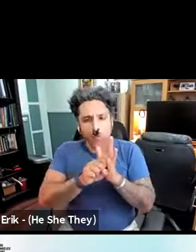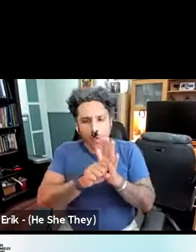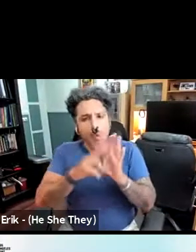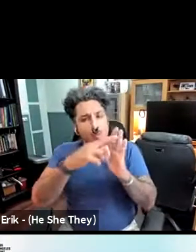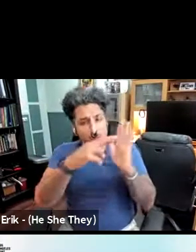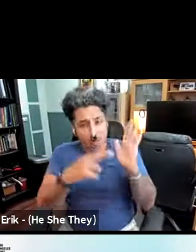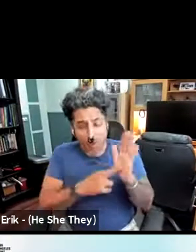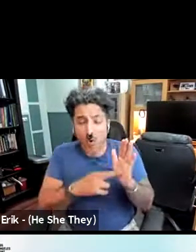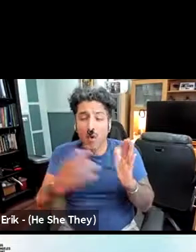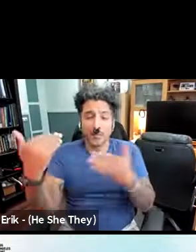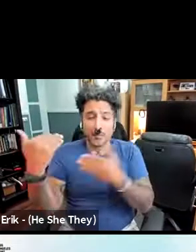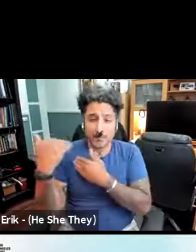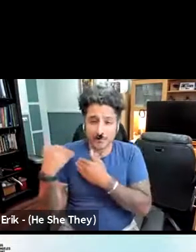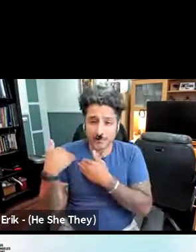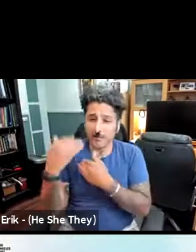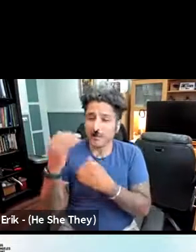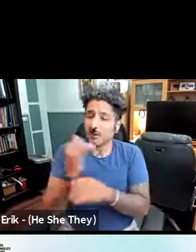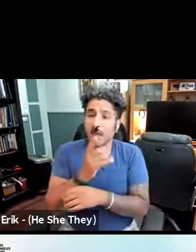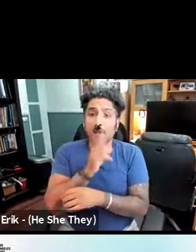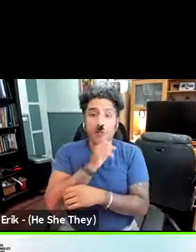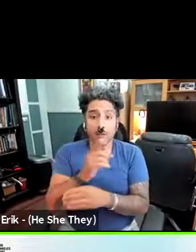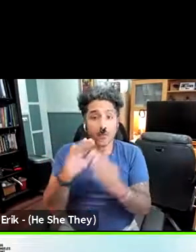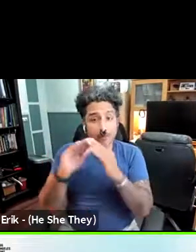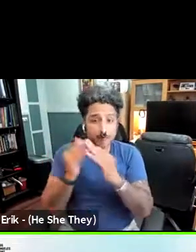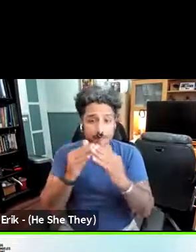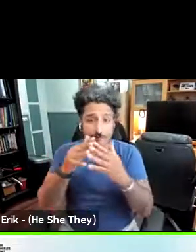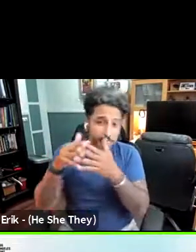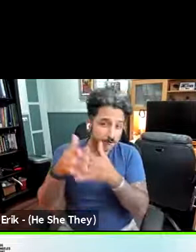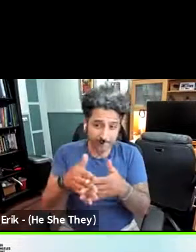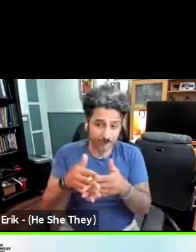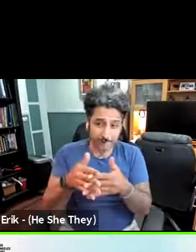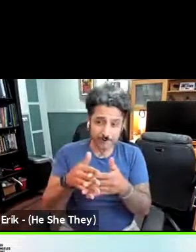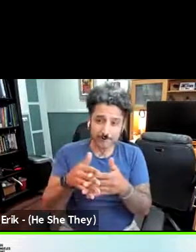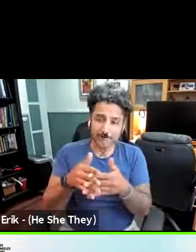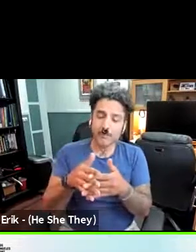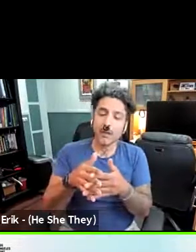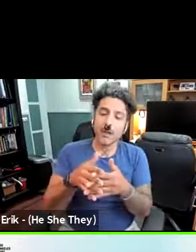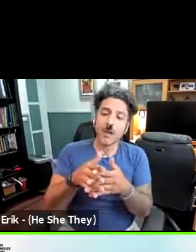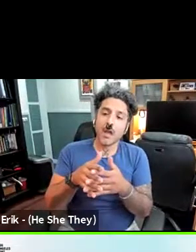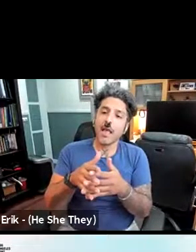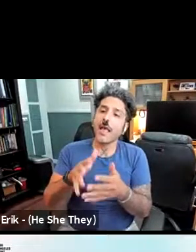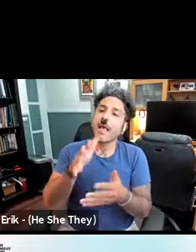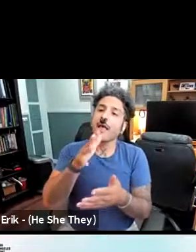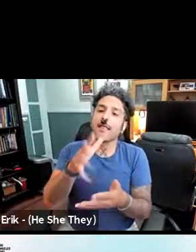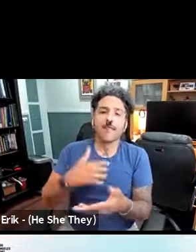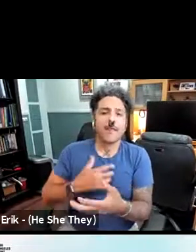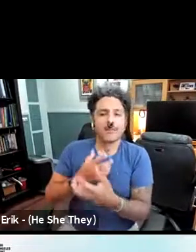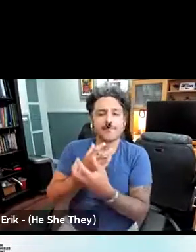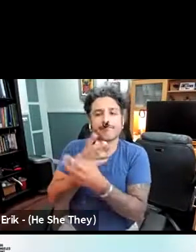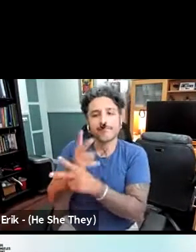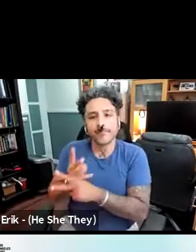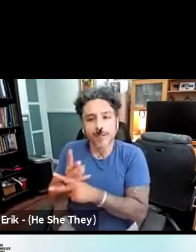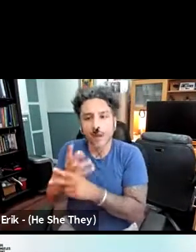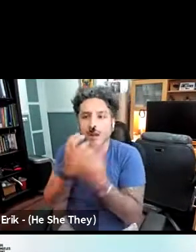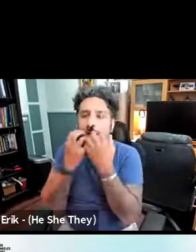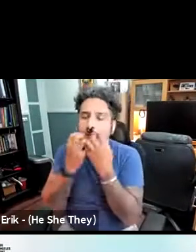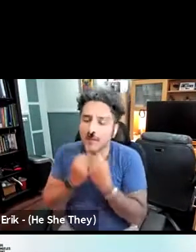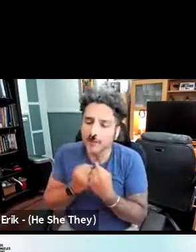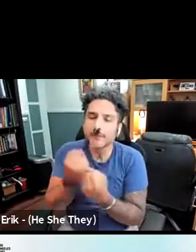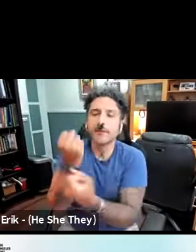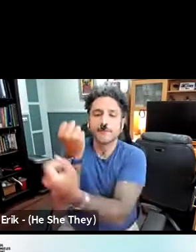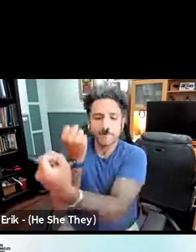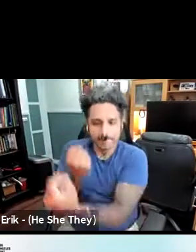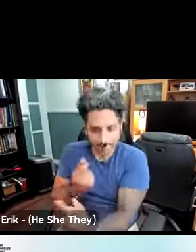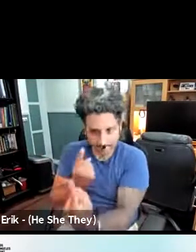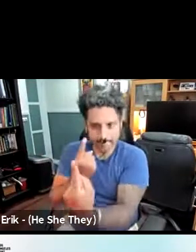of reality into a community that loves them, that holds them, that understands